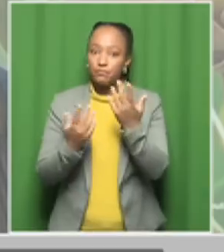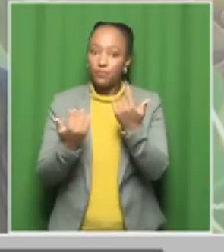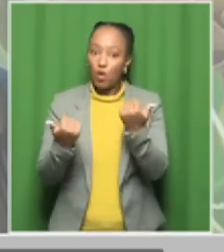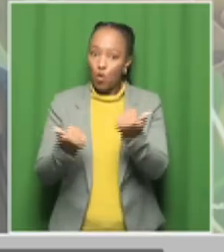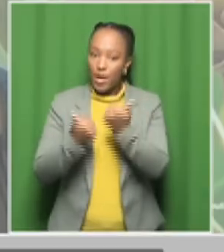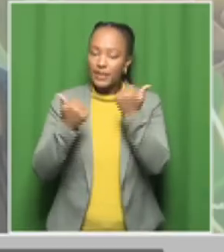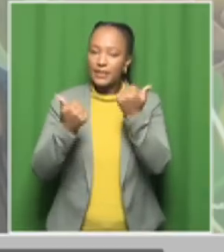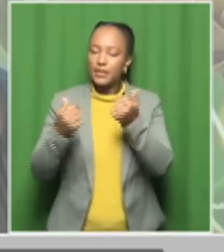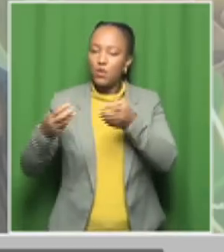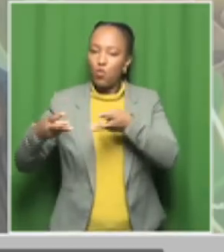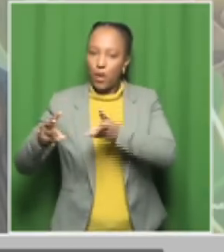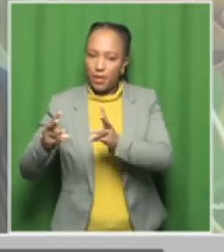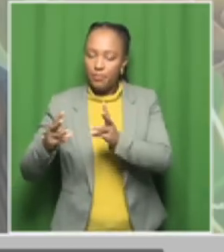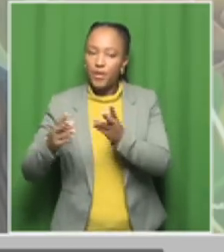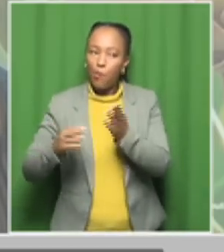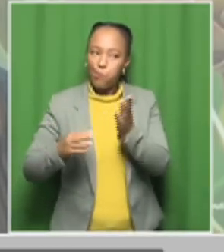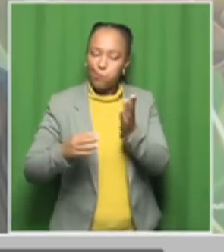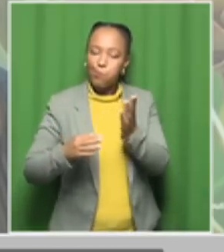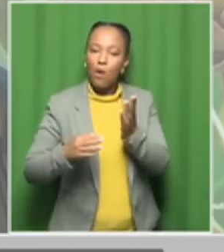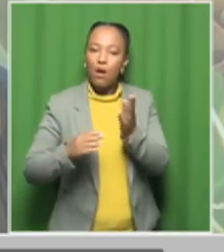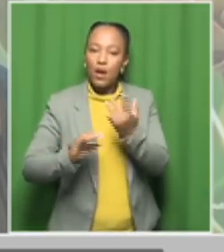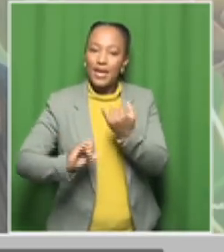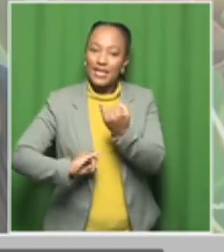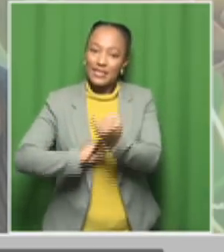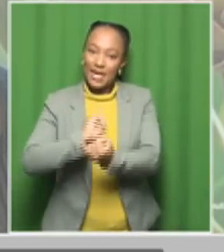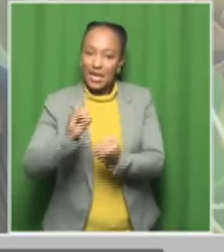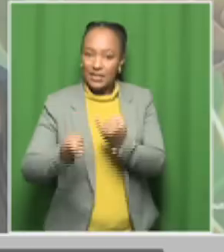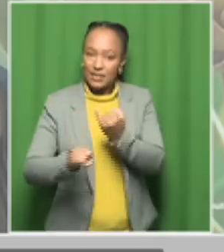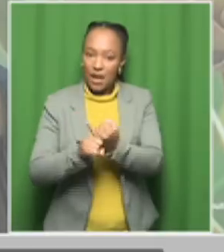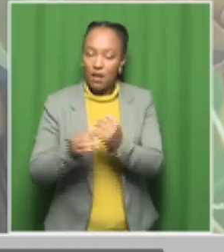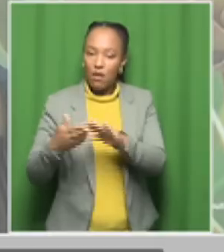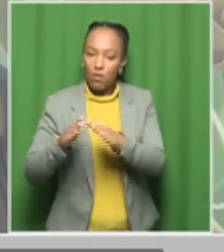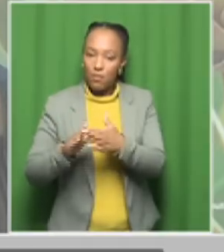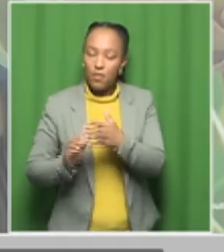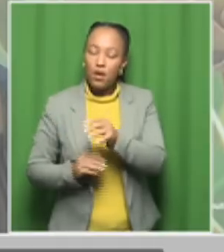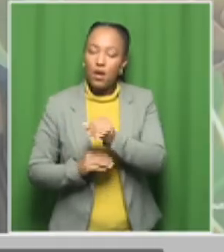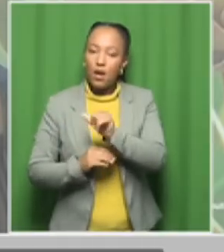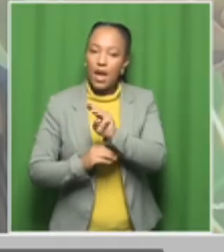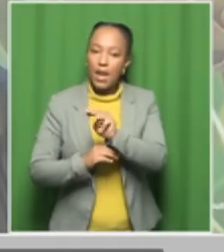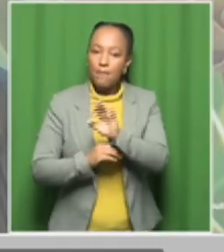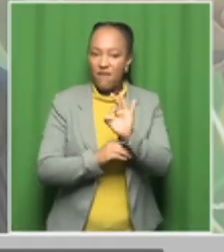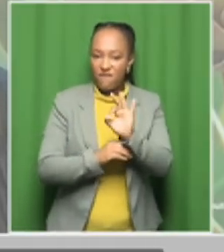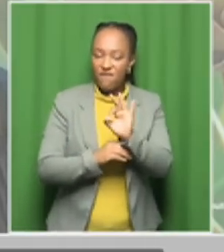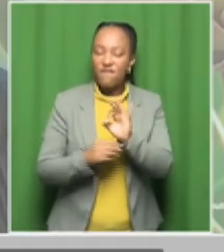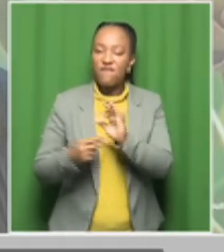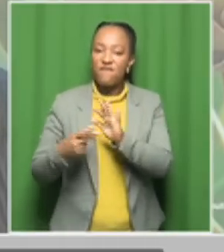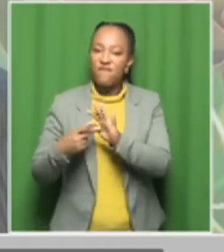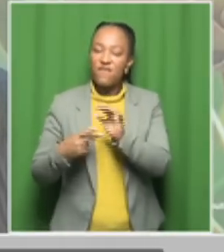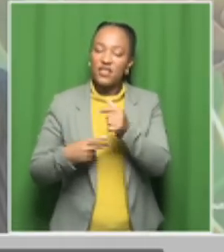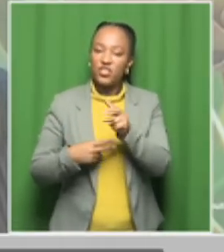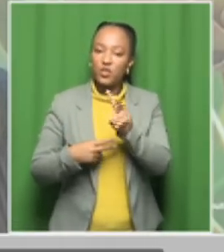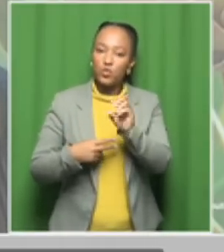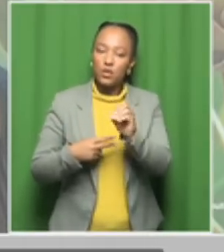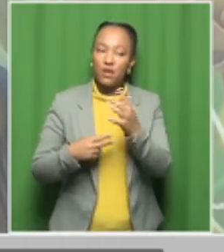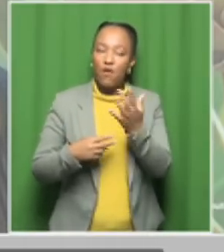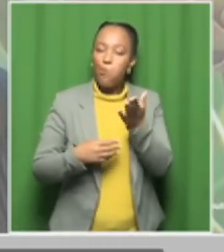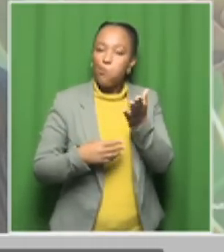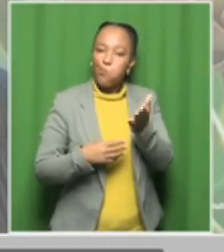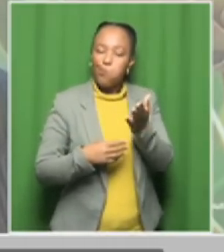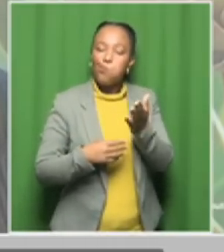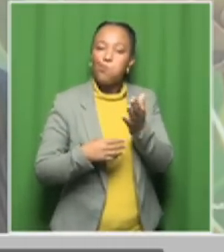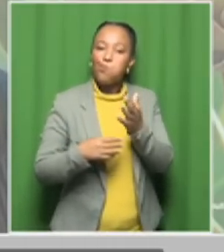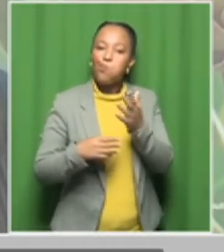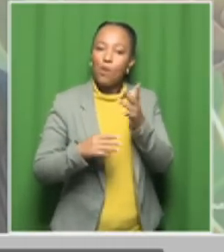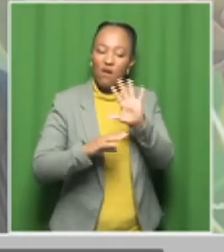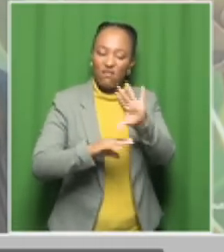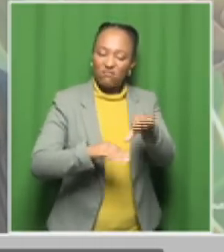in the international community through the World Bank, the IMF. The G20 itself has got a program called the Common Framework that is aimed at